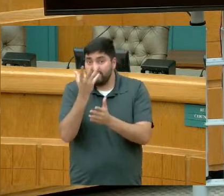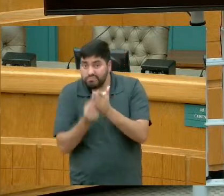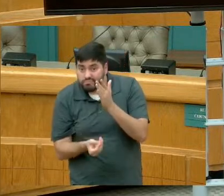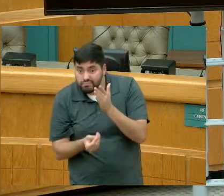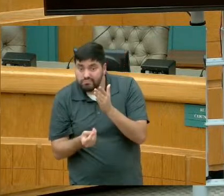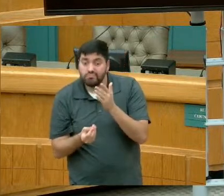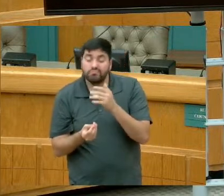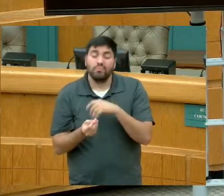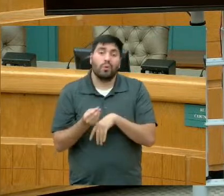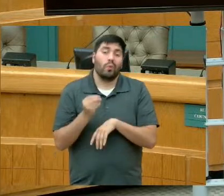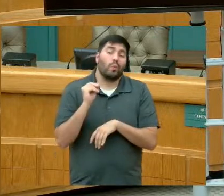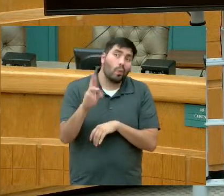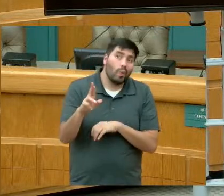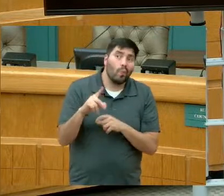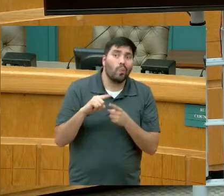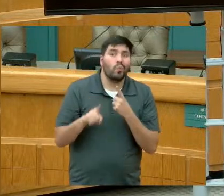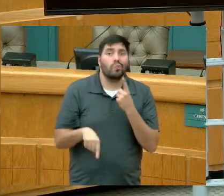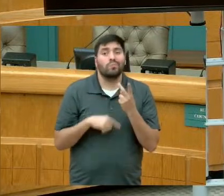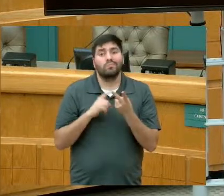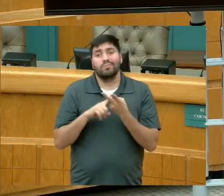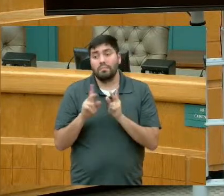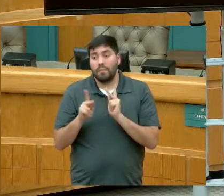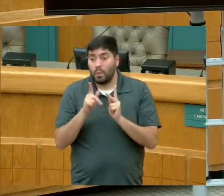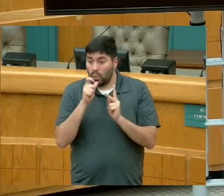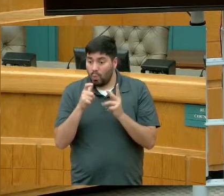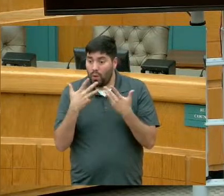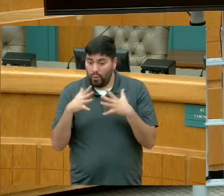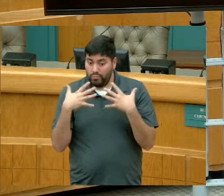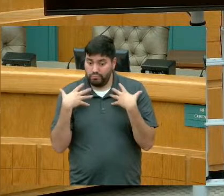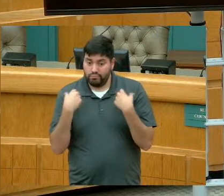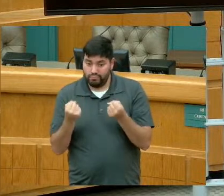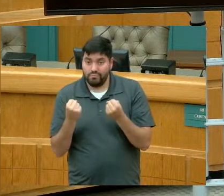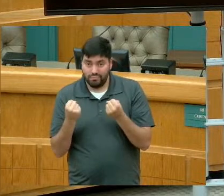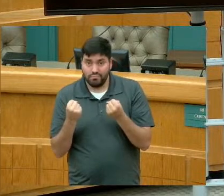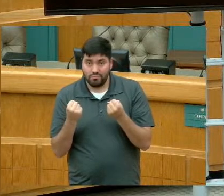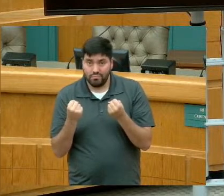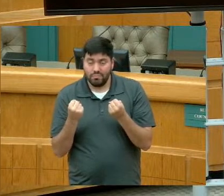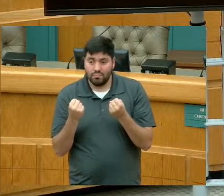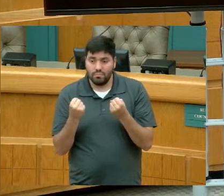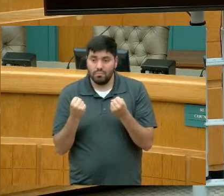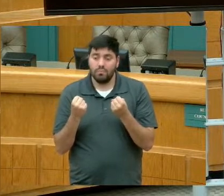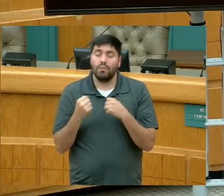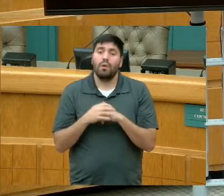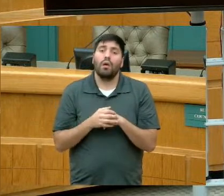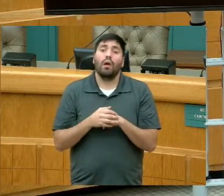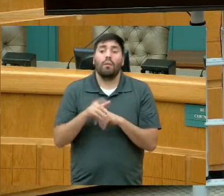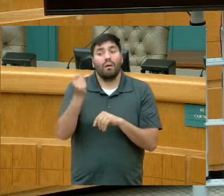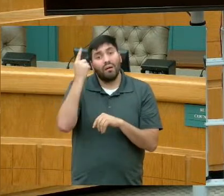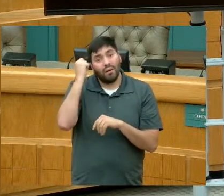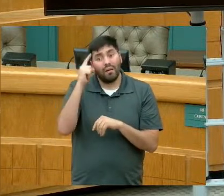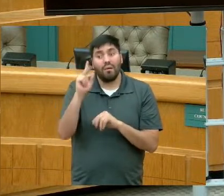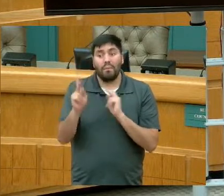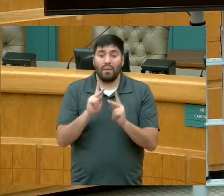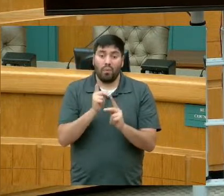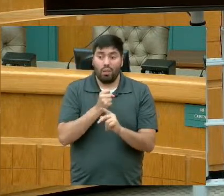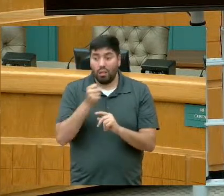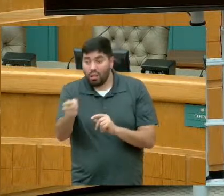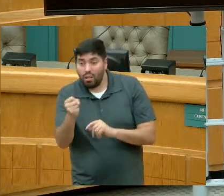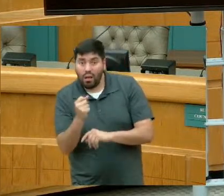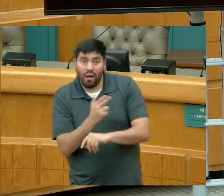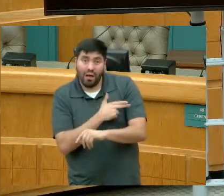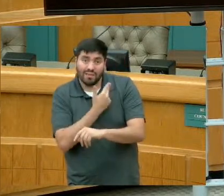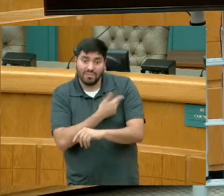we've lost from the disease, or it could be from people that have recovered from the disease. But we also have to consider that people get admitted